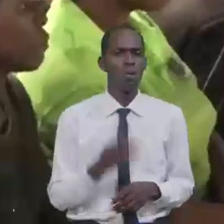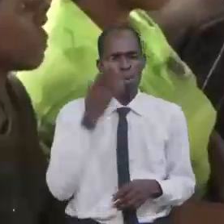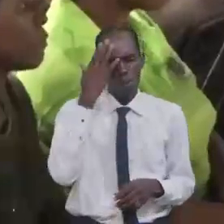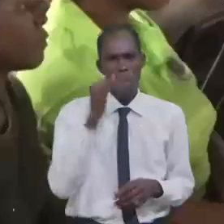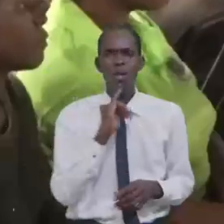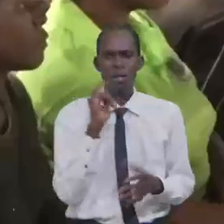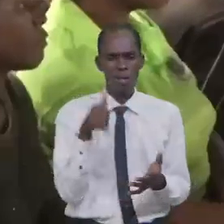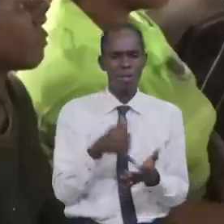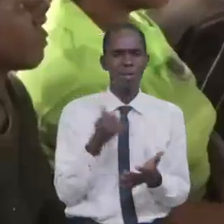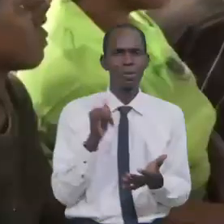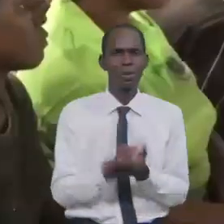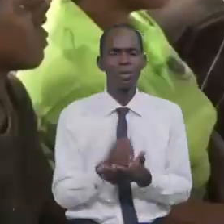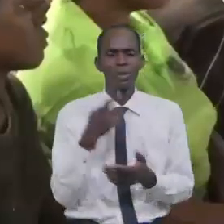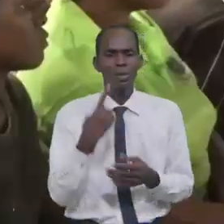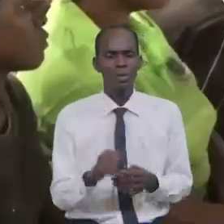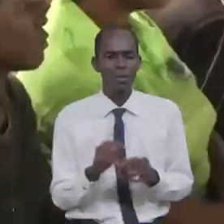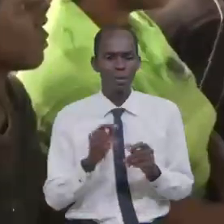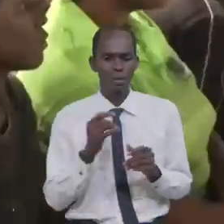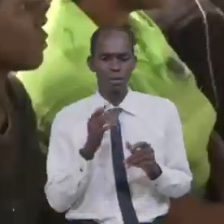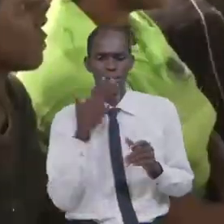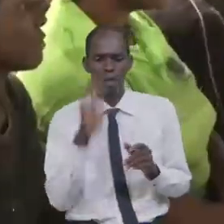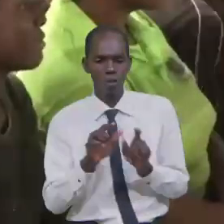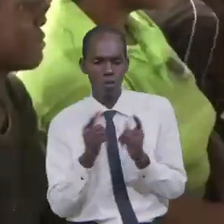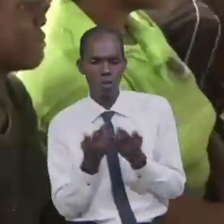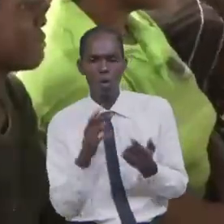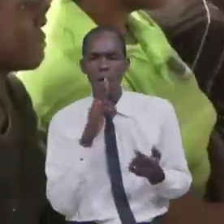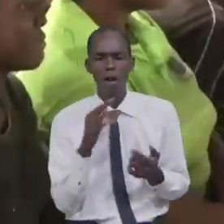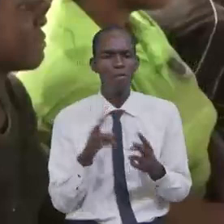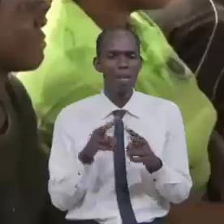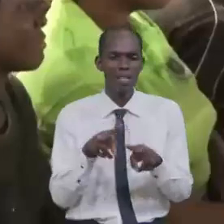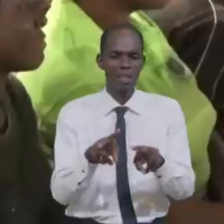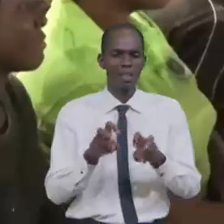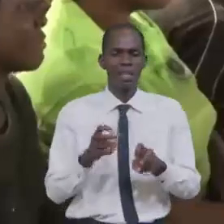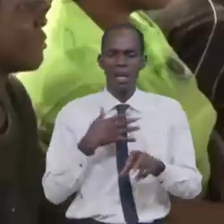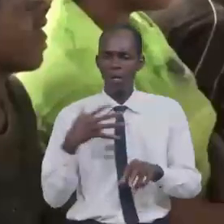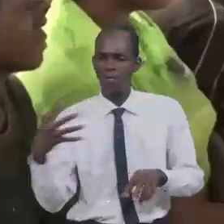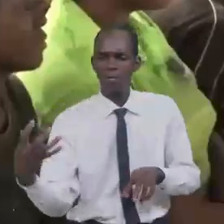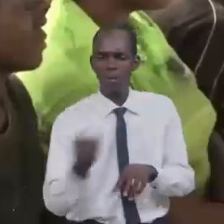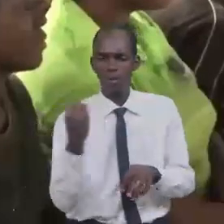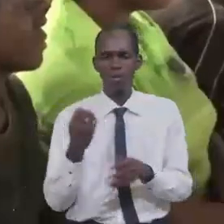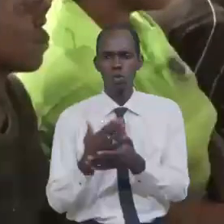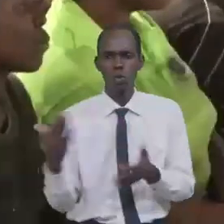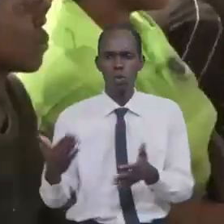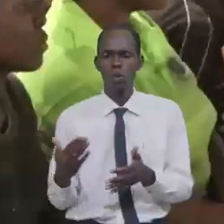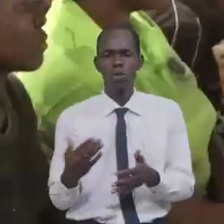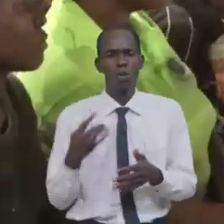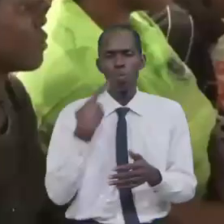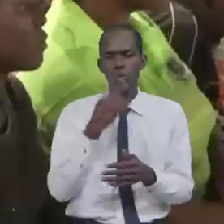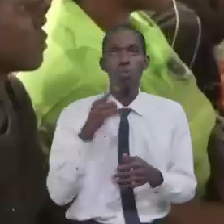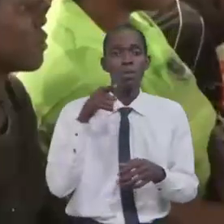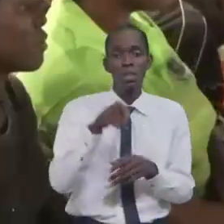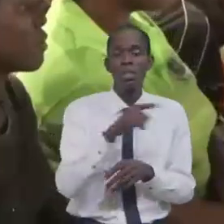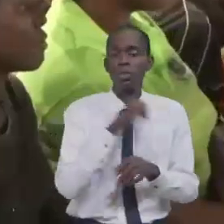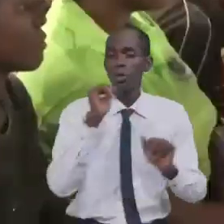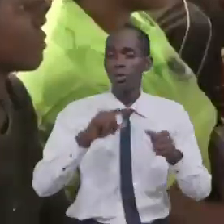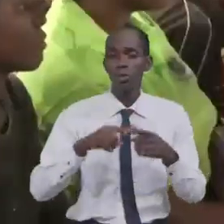gangs will be so selfish and take who they have not created and then use for their purpose and then